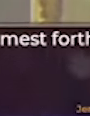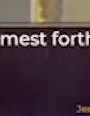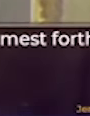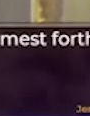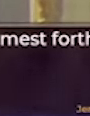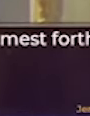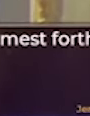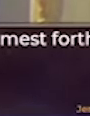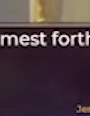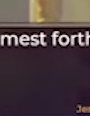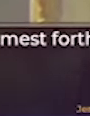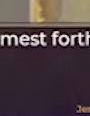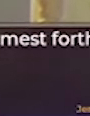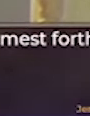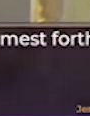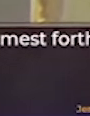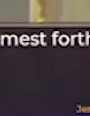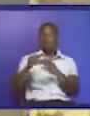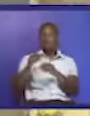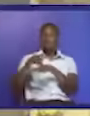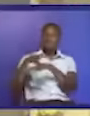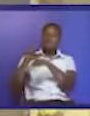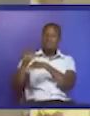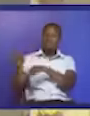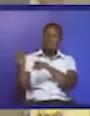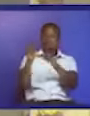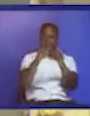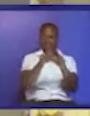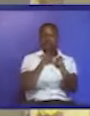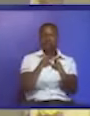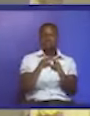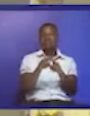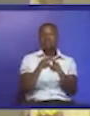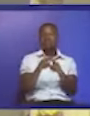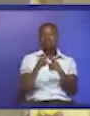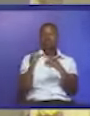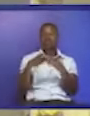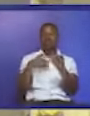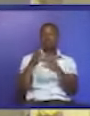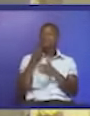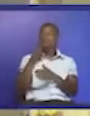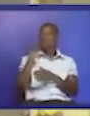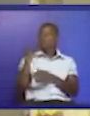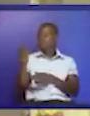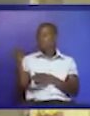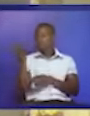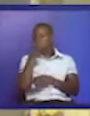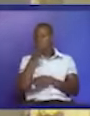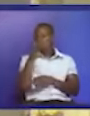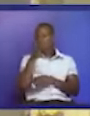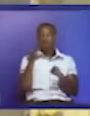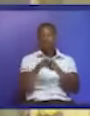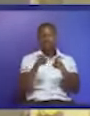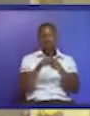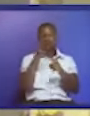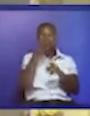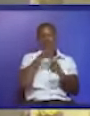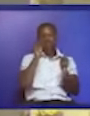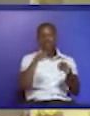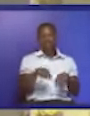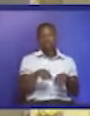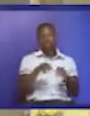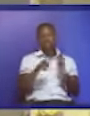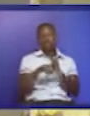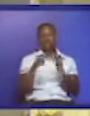young, but whoever I send you to, and whatever I ask you to say, thou shalt say. And he says, see,